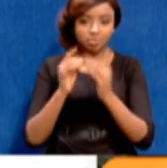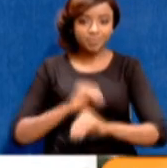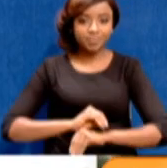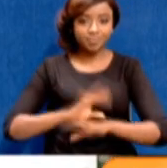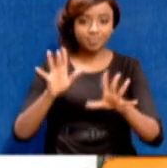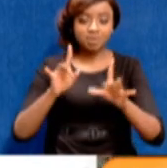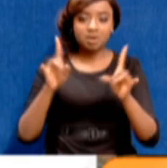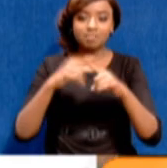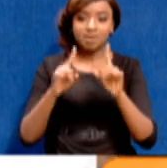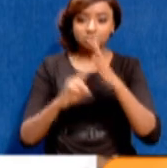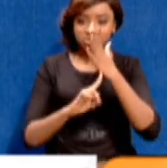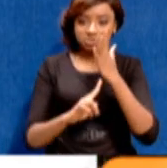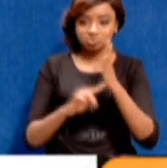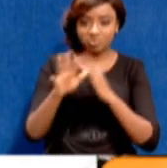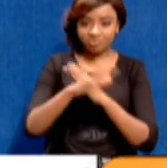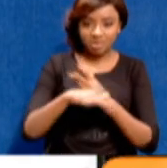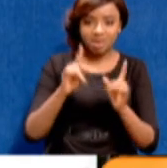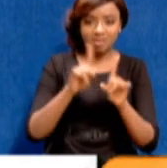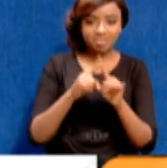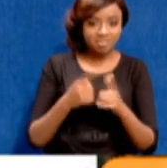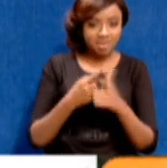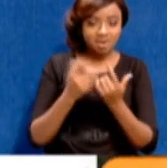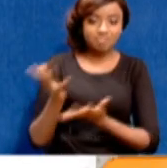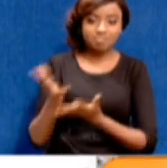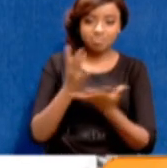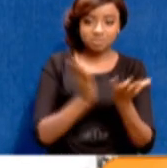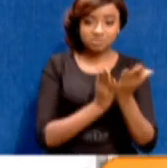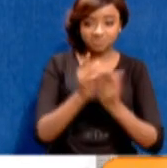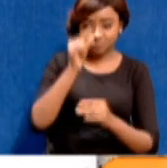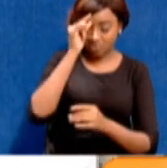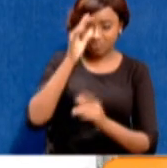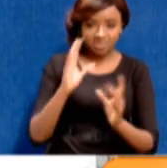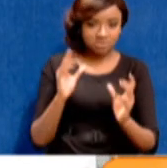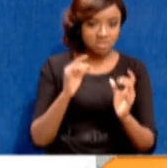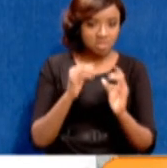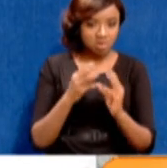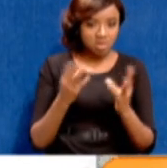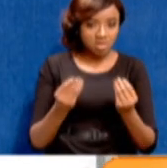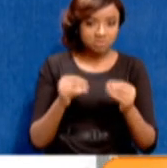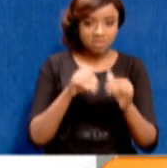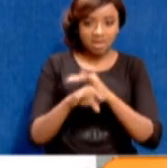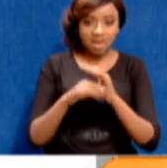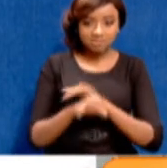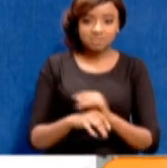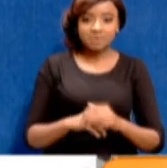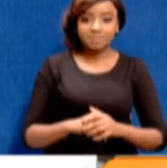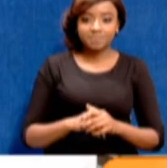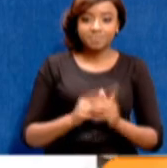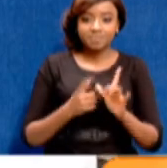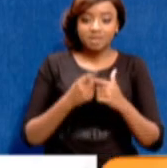spur digitization of the region and bring government services closer. The funding comes under the so-called Horn